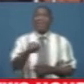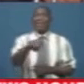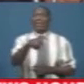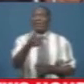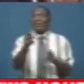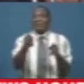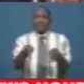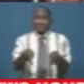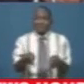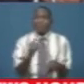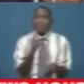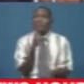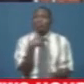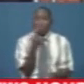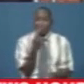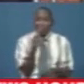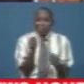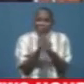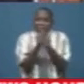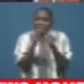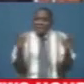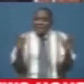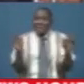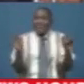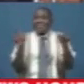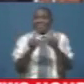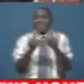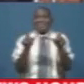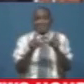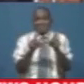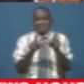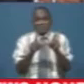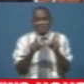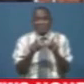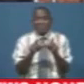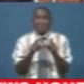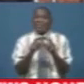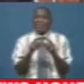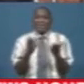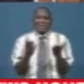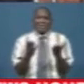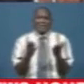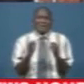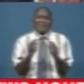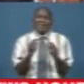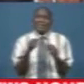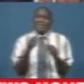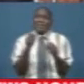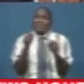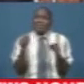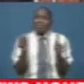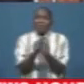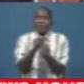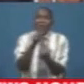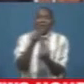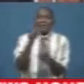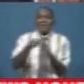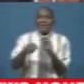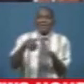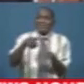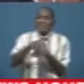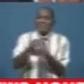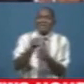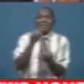person who, without a valid license, conveys any equipment onto a piece of